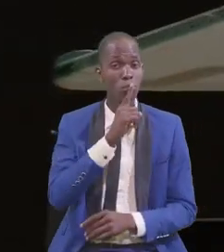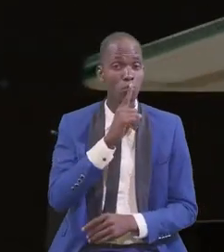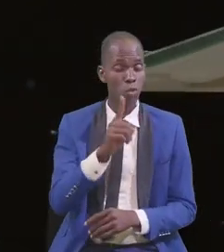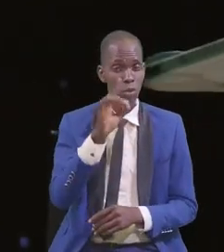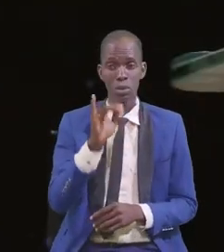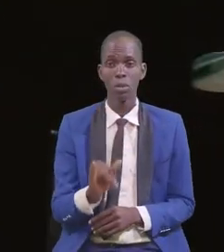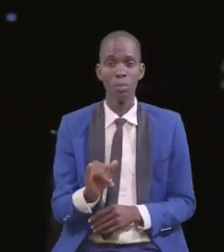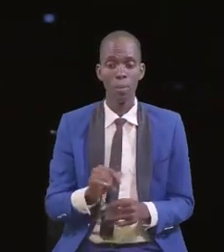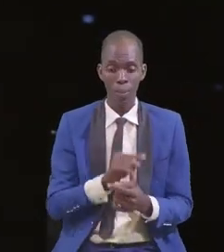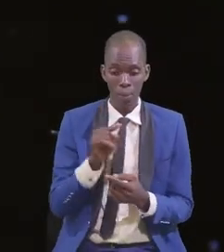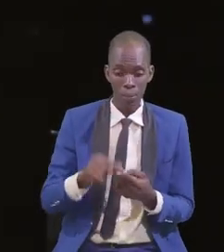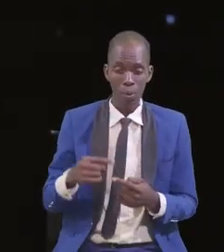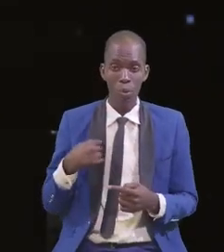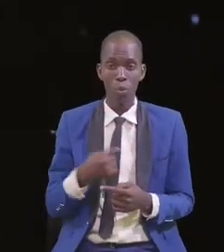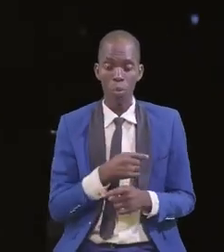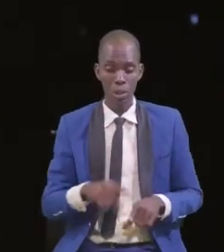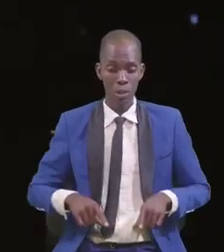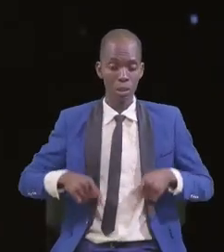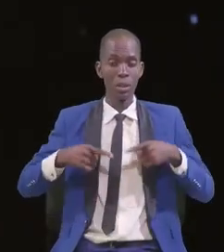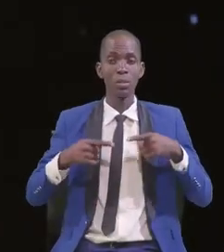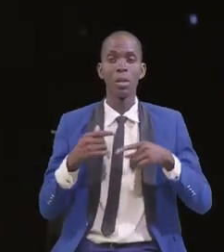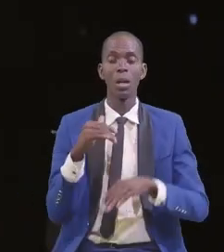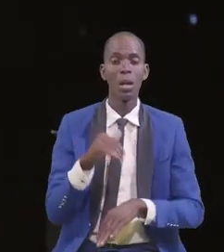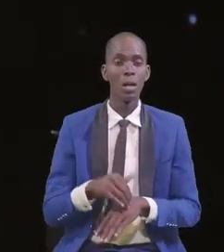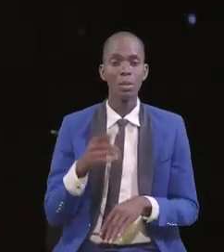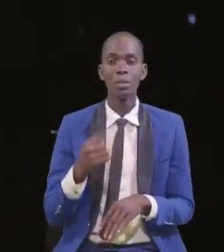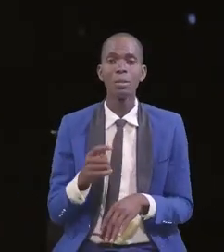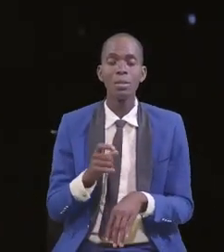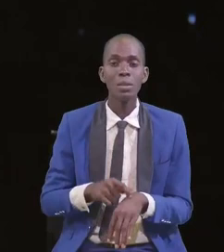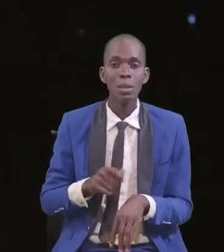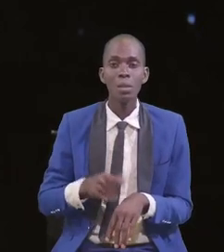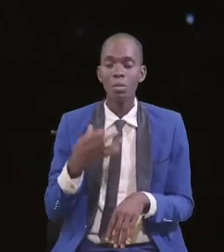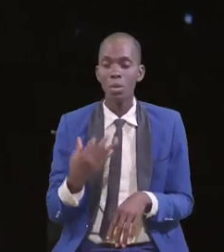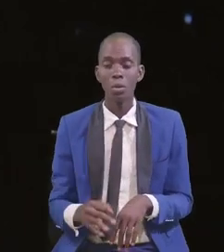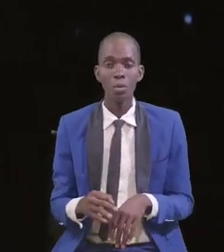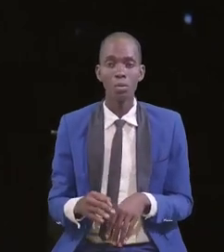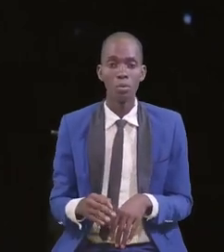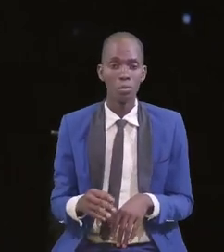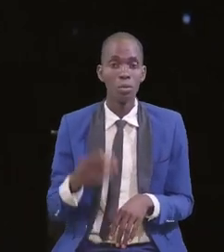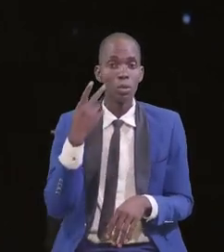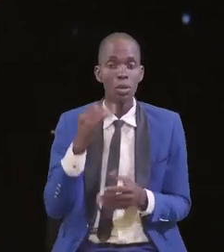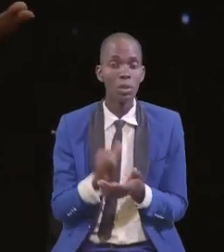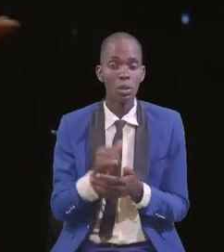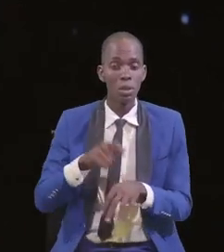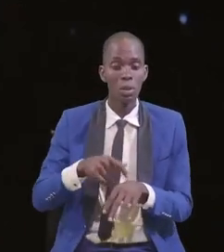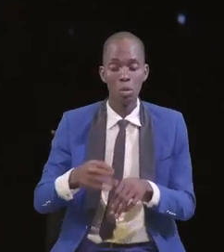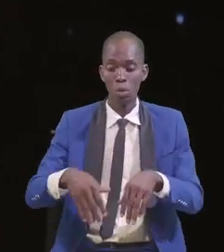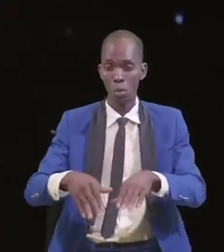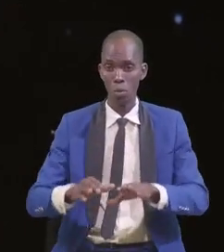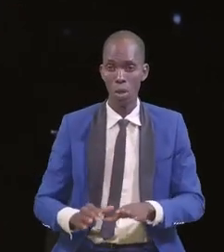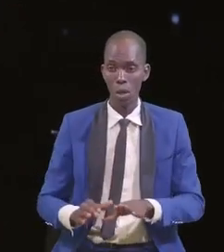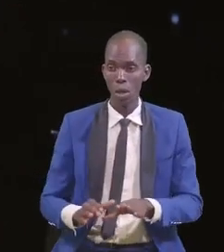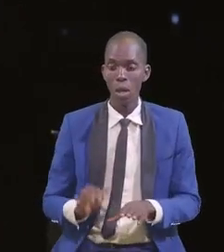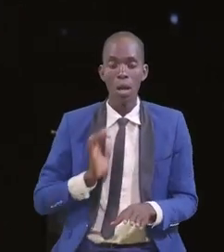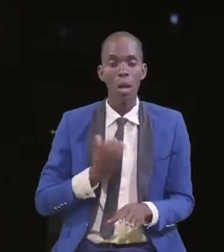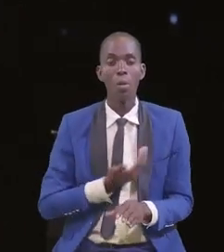leave at a time of burial, they'll not bury the account book with any of